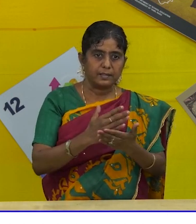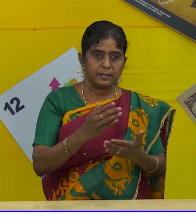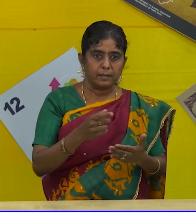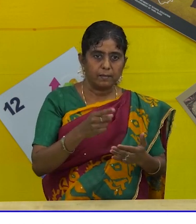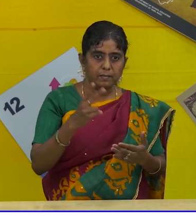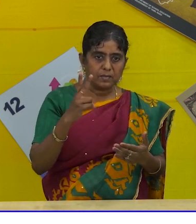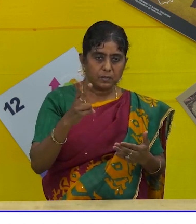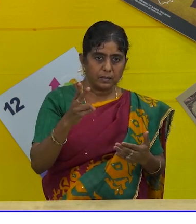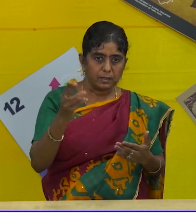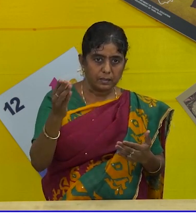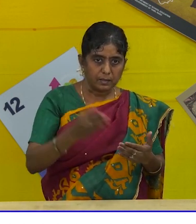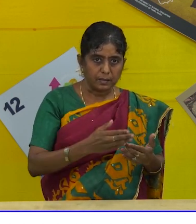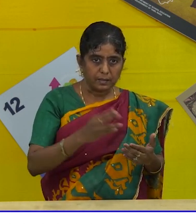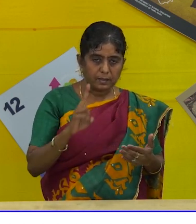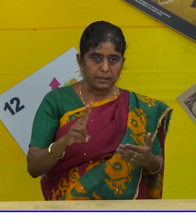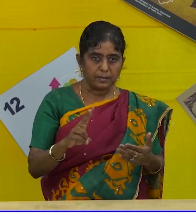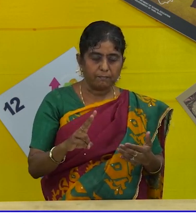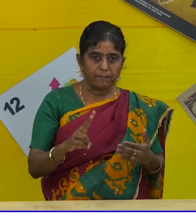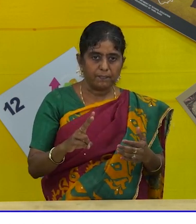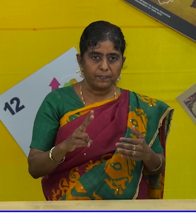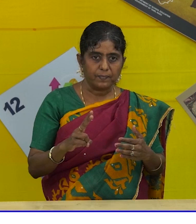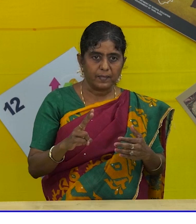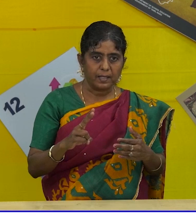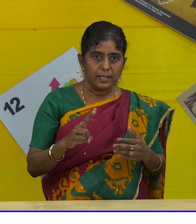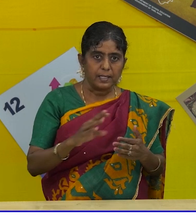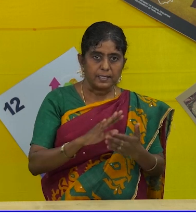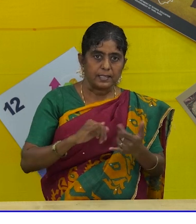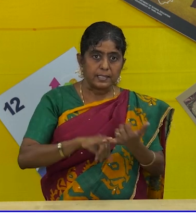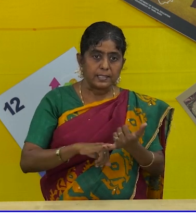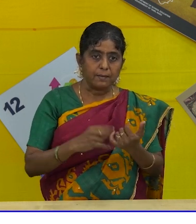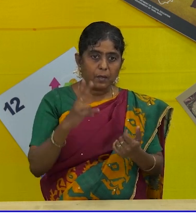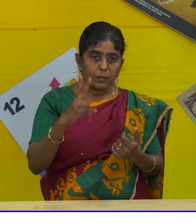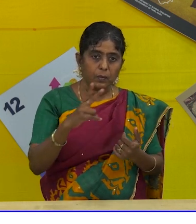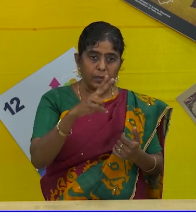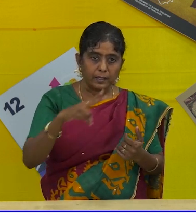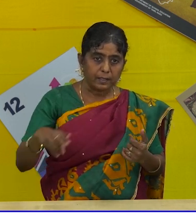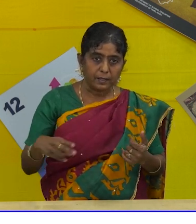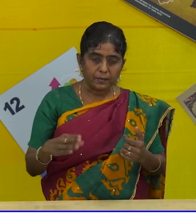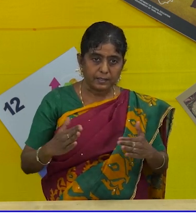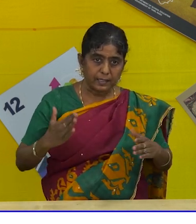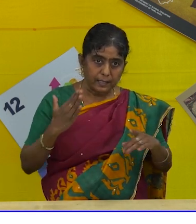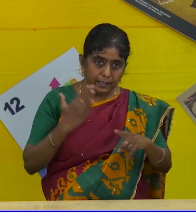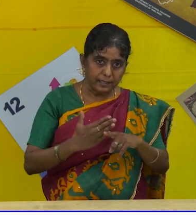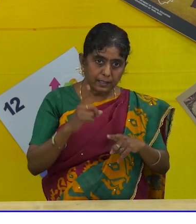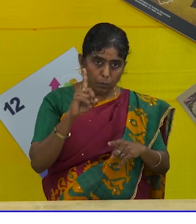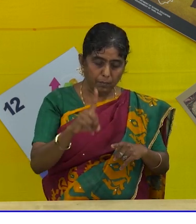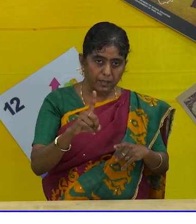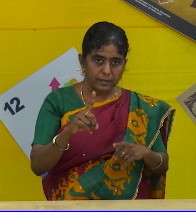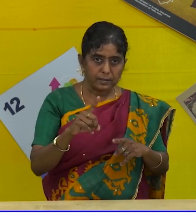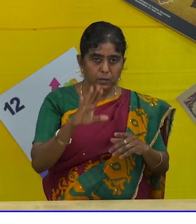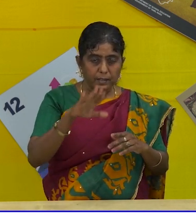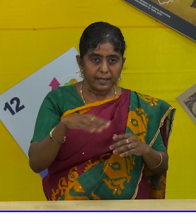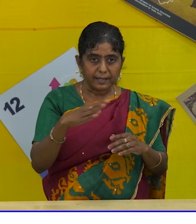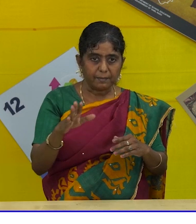solution. Let's see the two equation means system of two linear equation means should have a straight line. Just